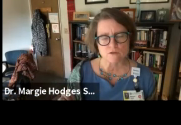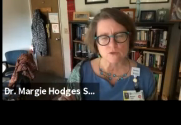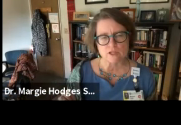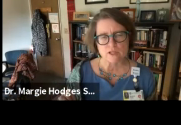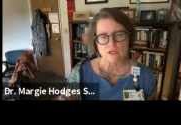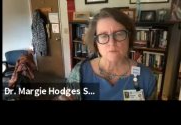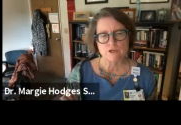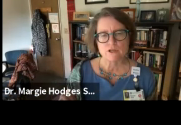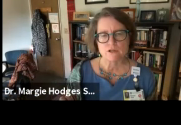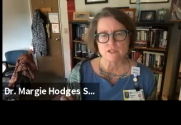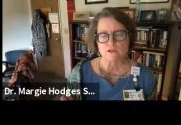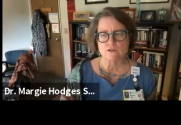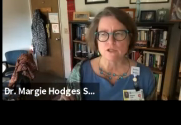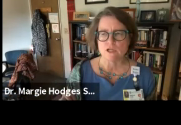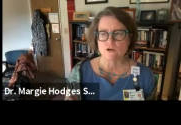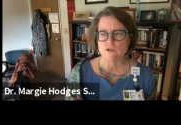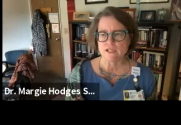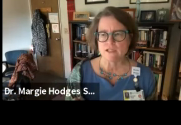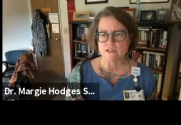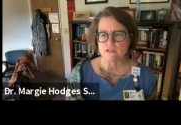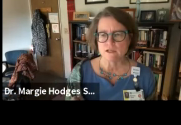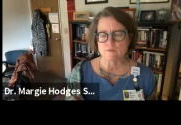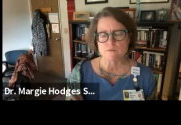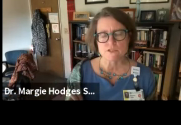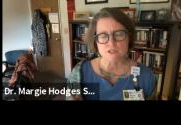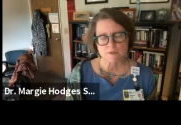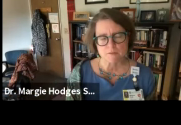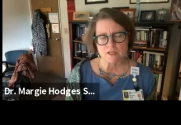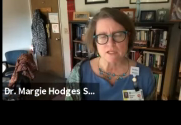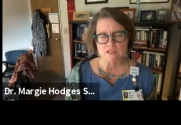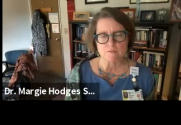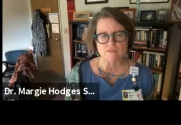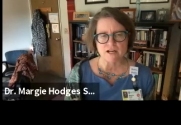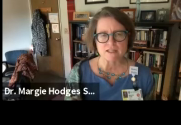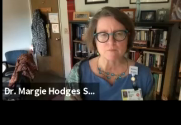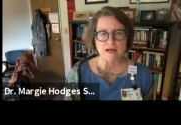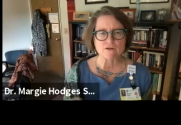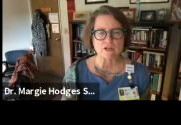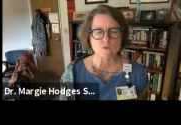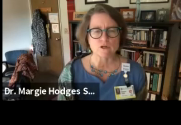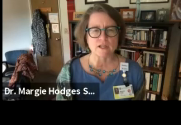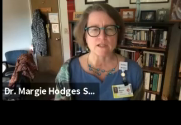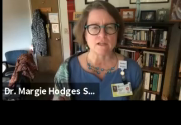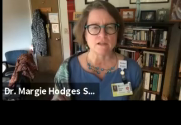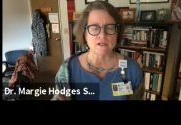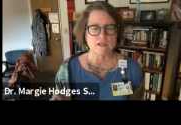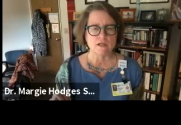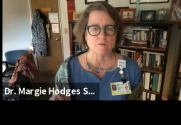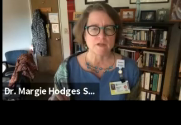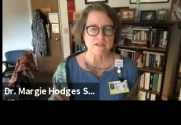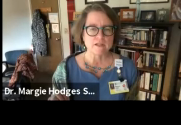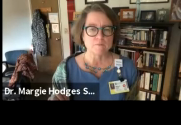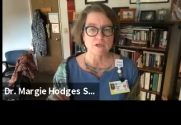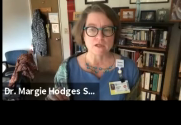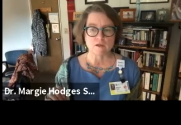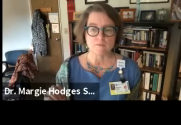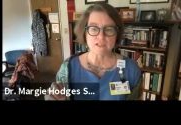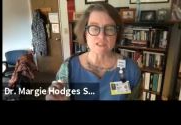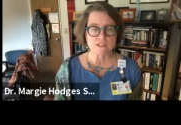was that we pretty early on created subcommittees to provide the background work and